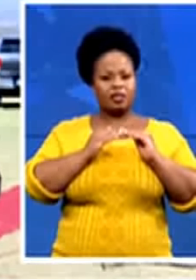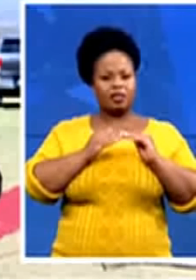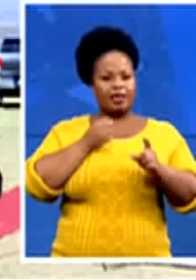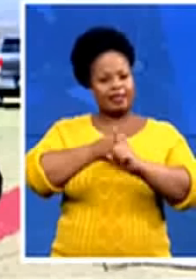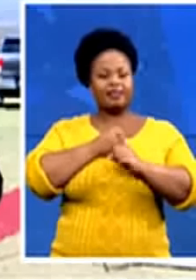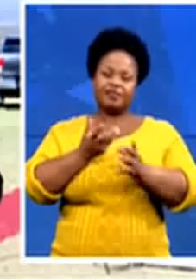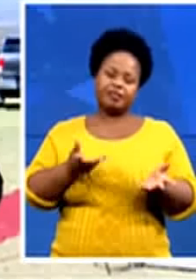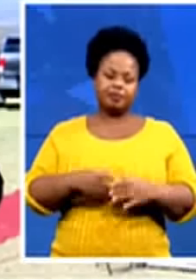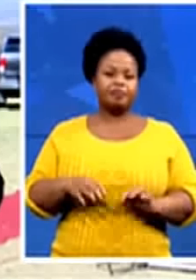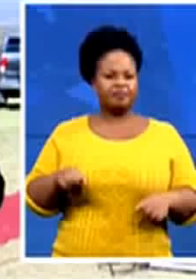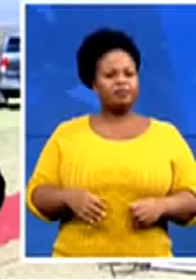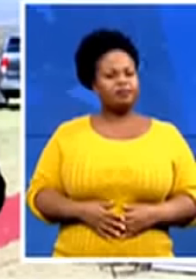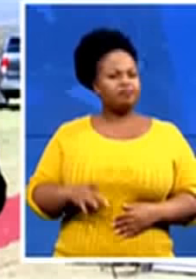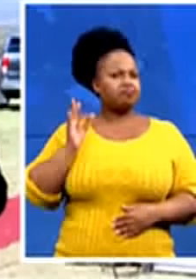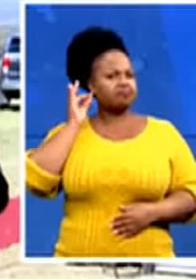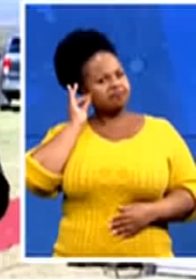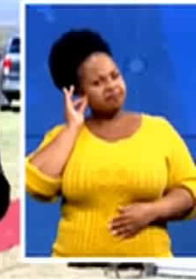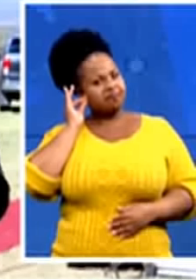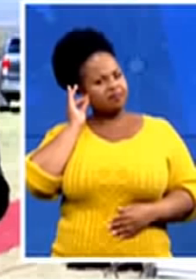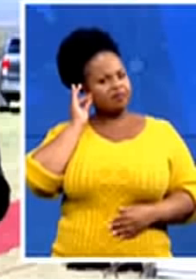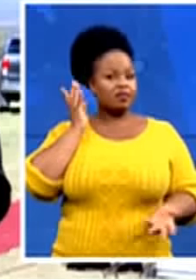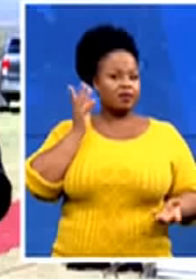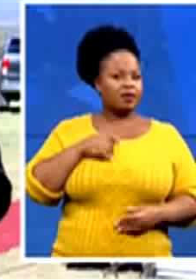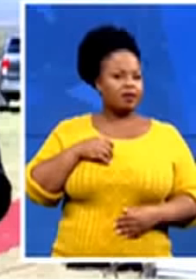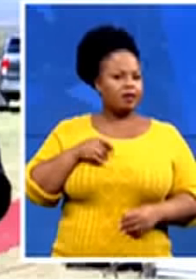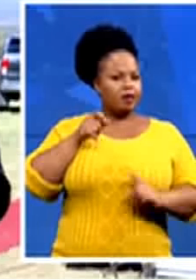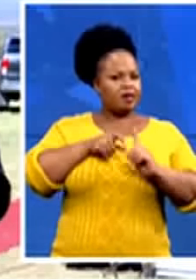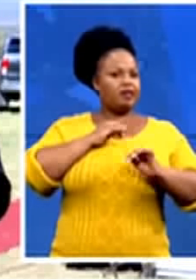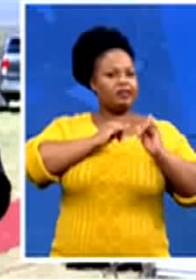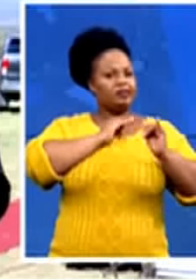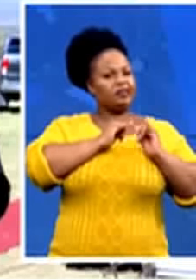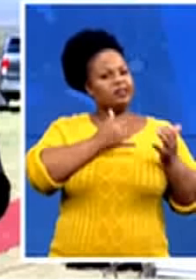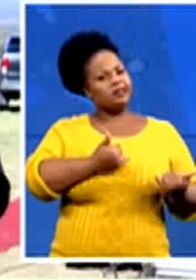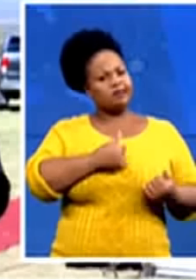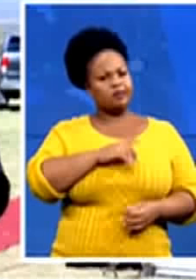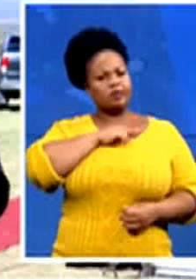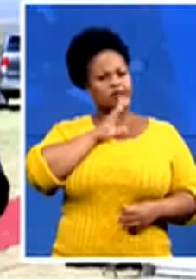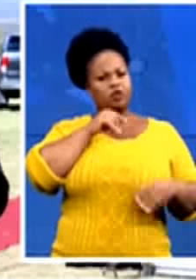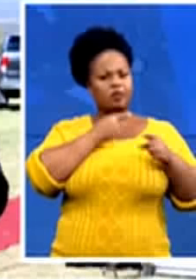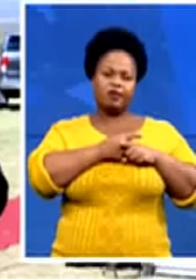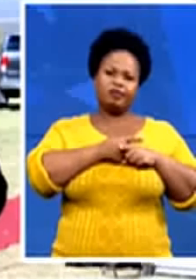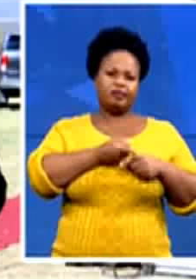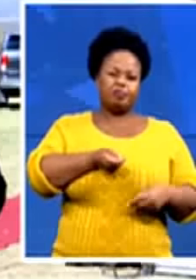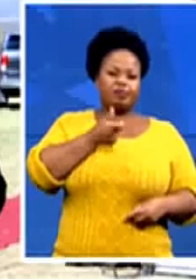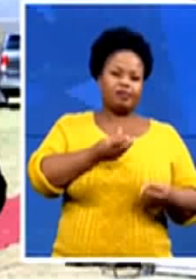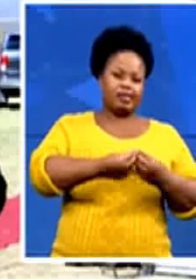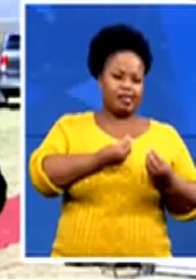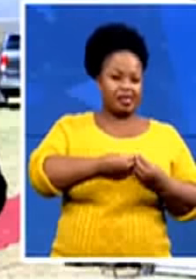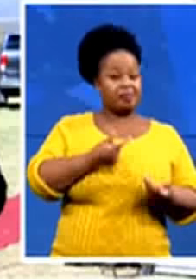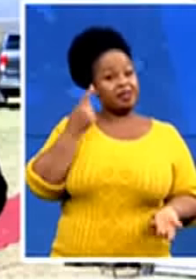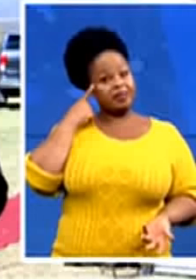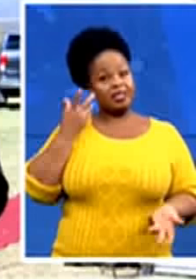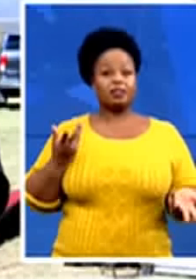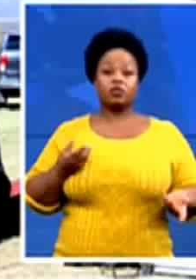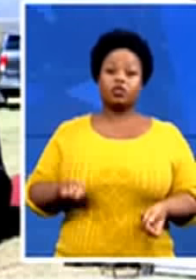listening to the person you were interviewing now and talking about those small things, and I guess it's only hoped that those small